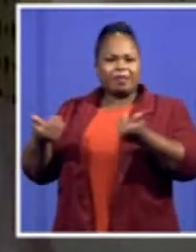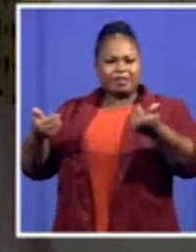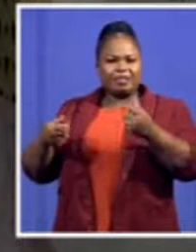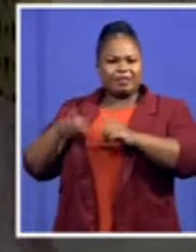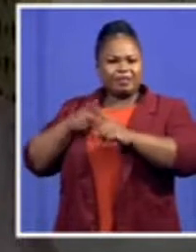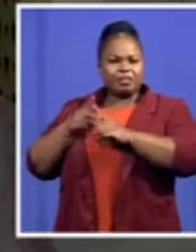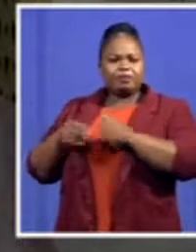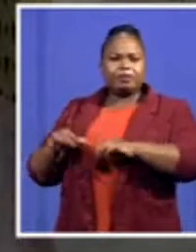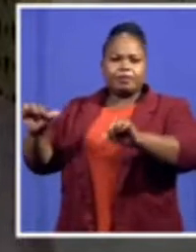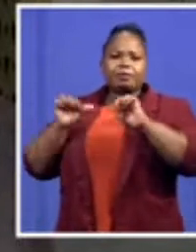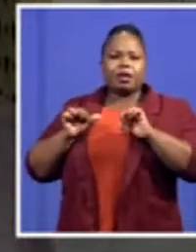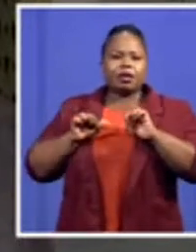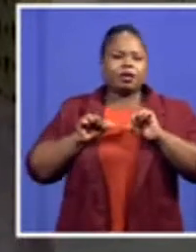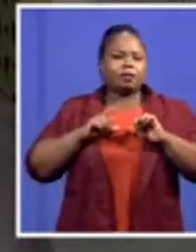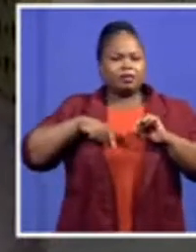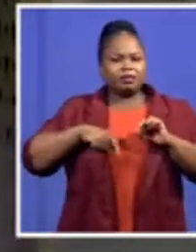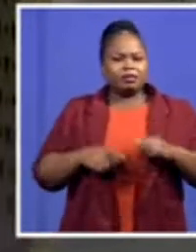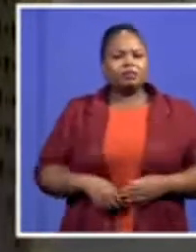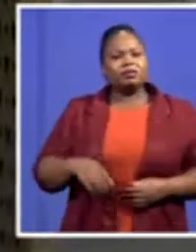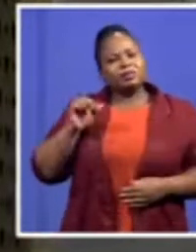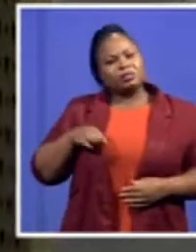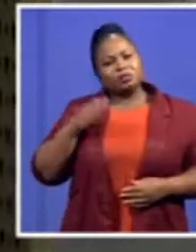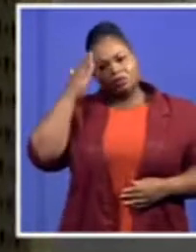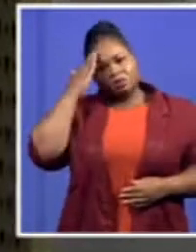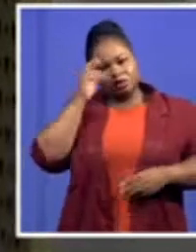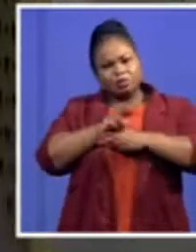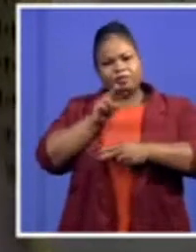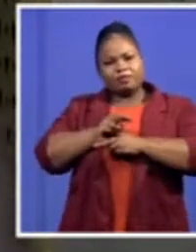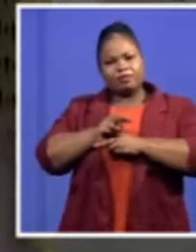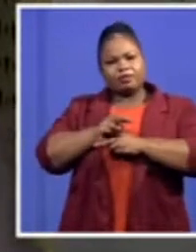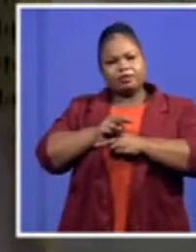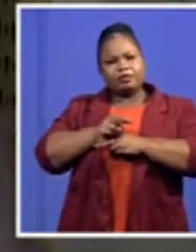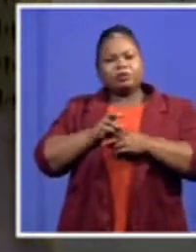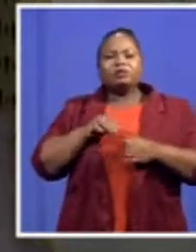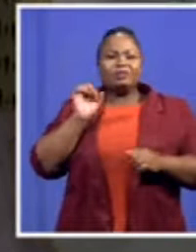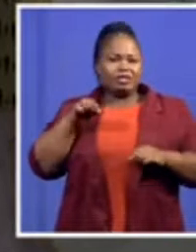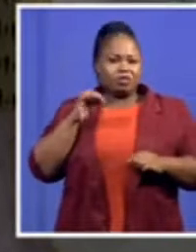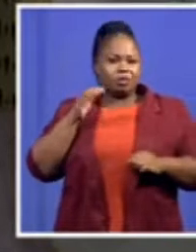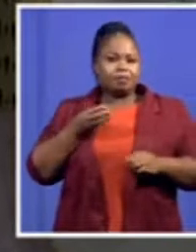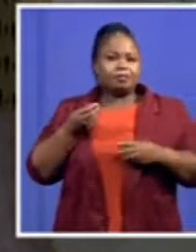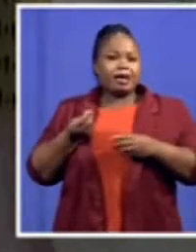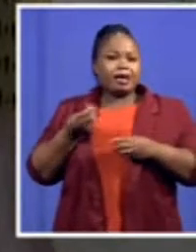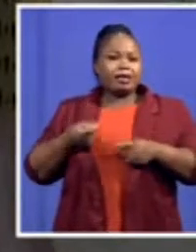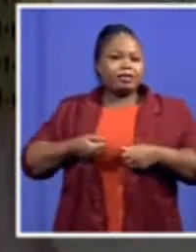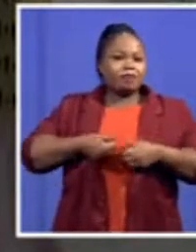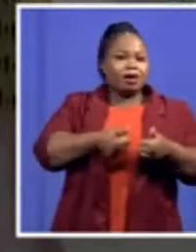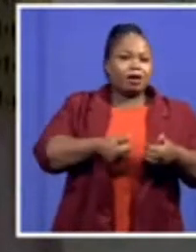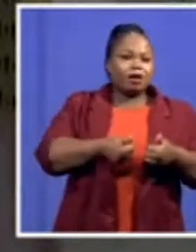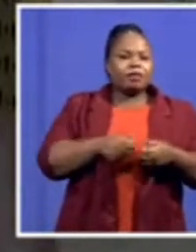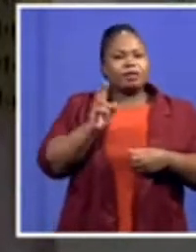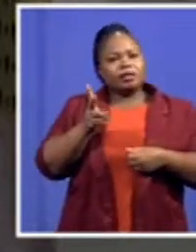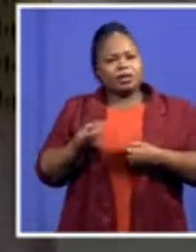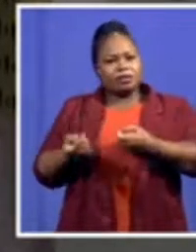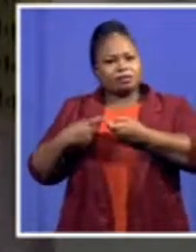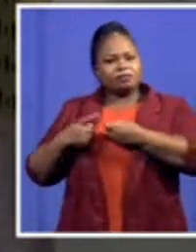monetary reparation, they also enjoined us to ensure that there